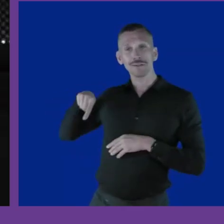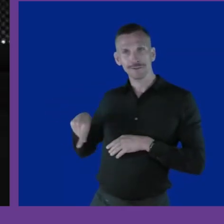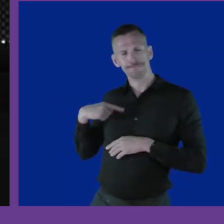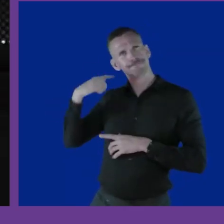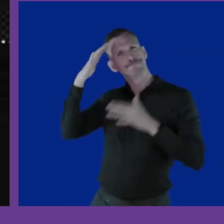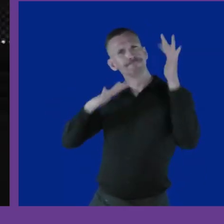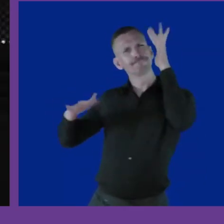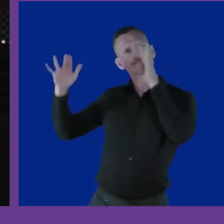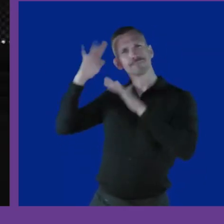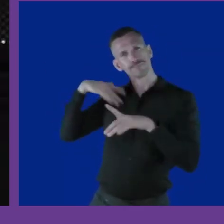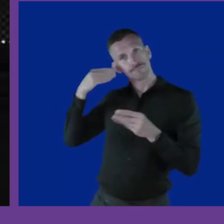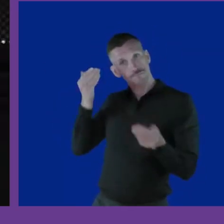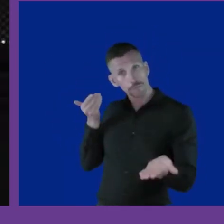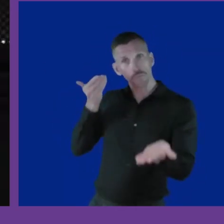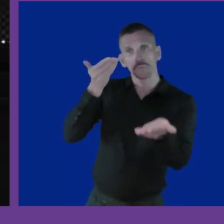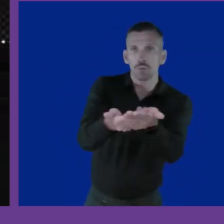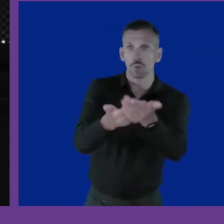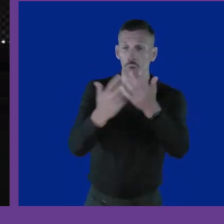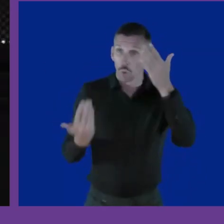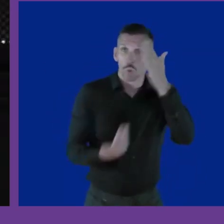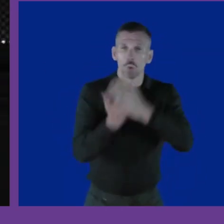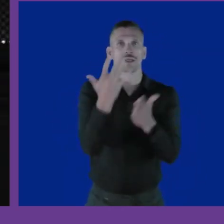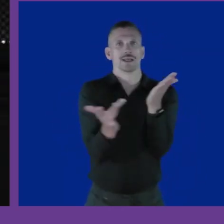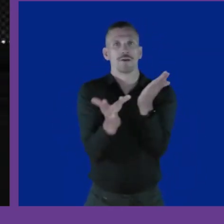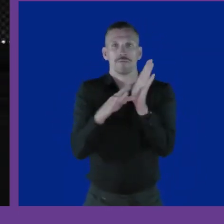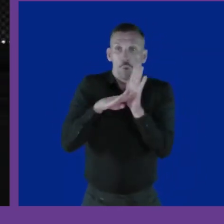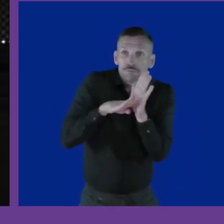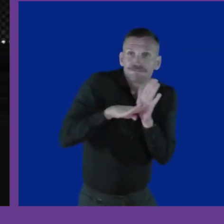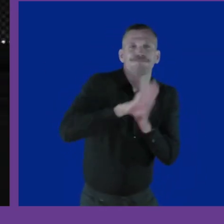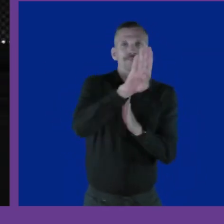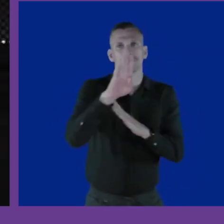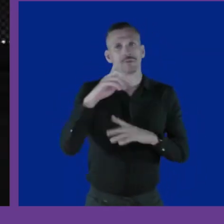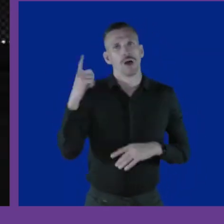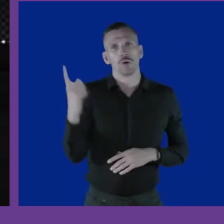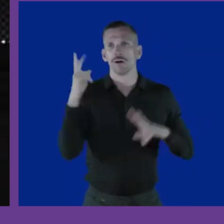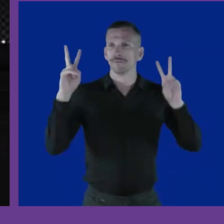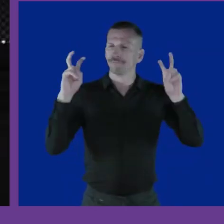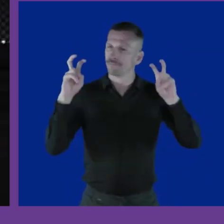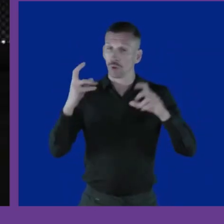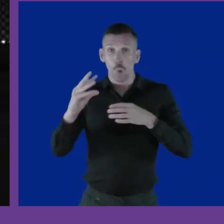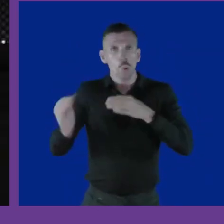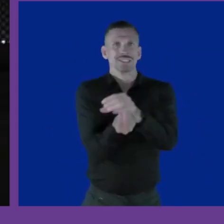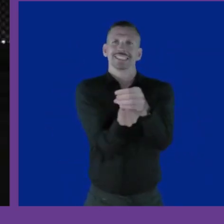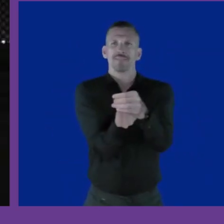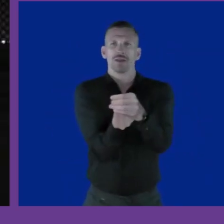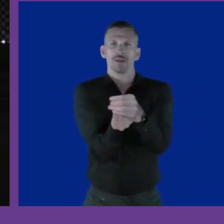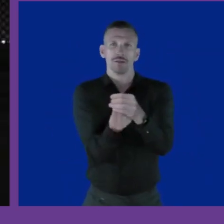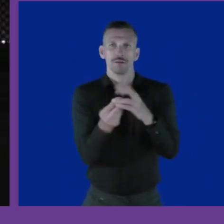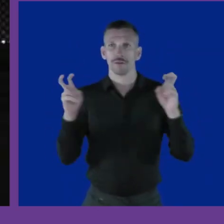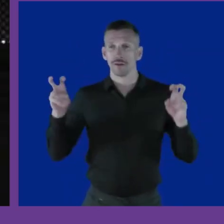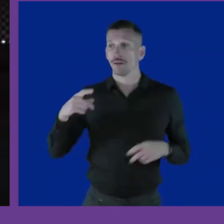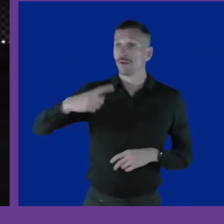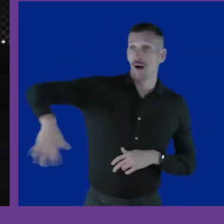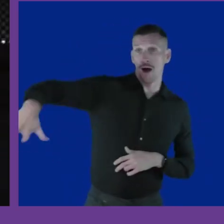more inclusive growth and to design really payment technology that can be used by